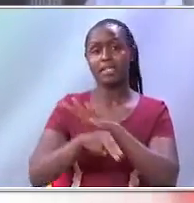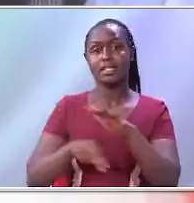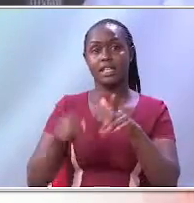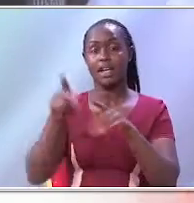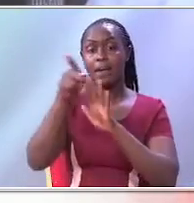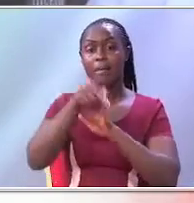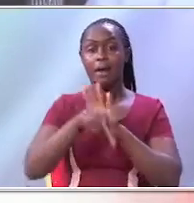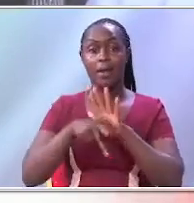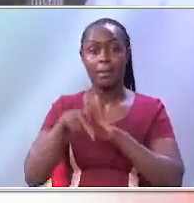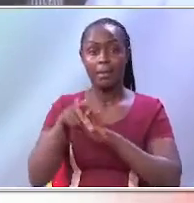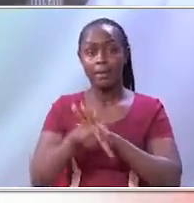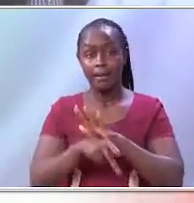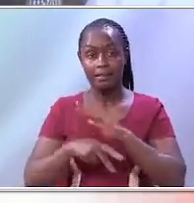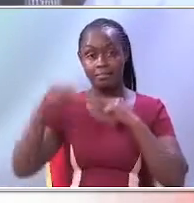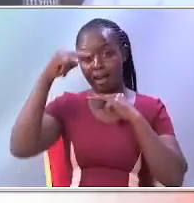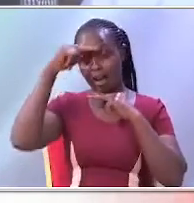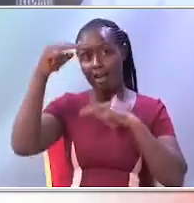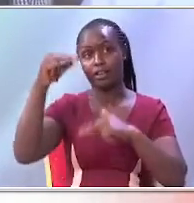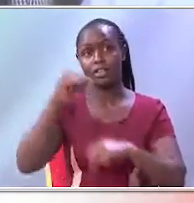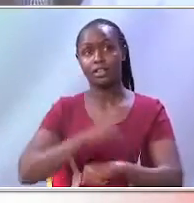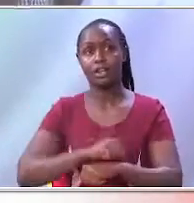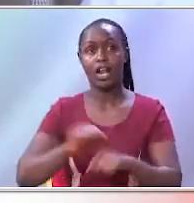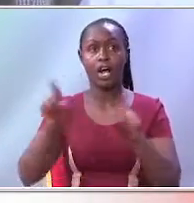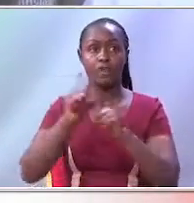primary, secondary.